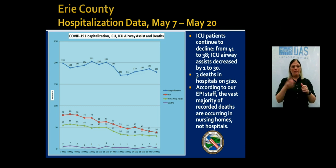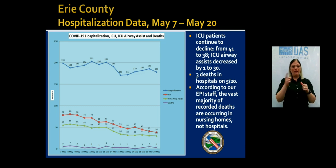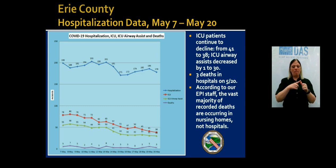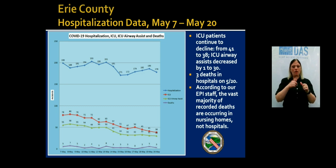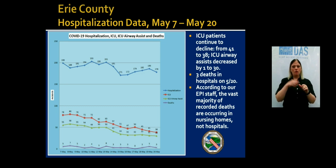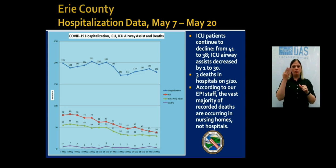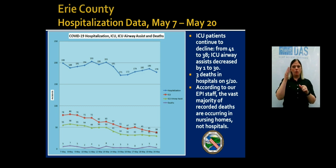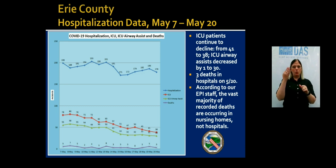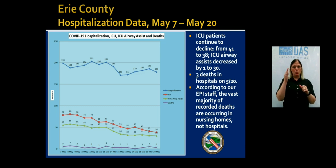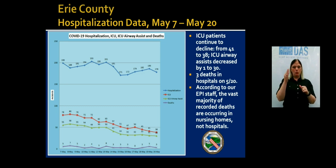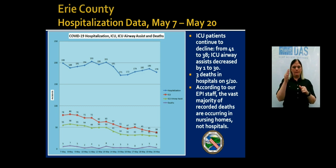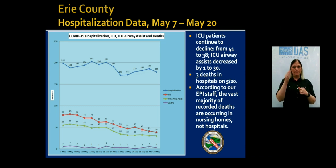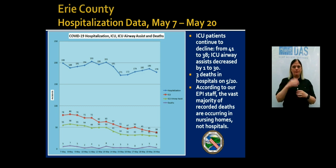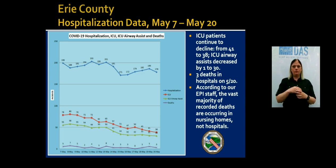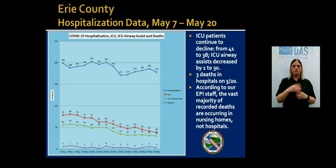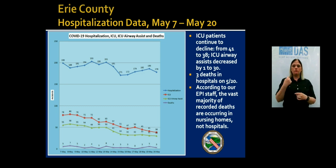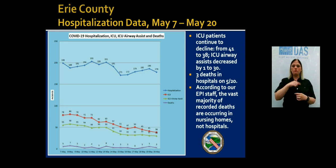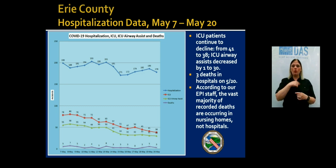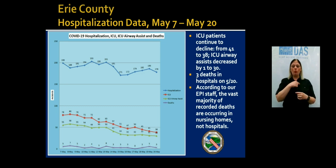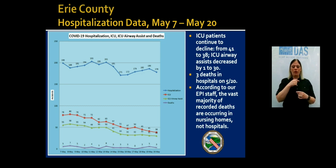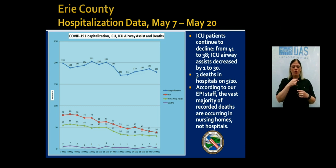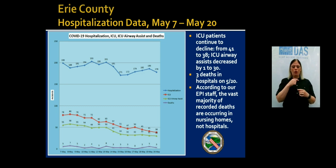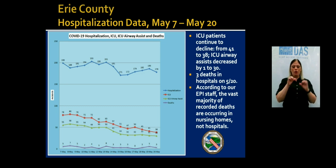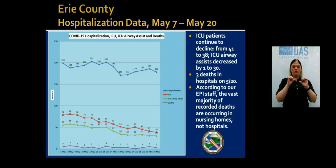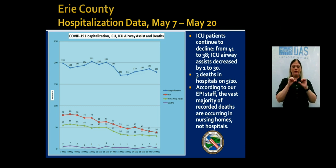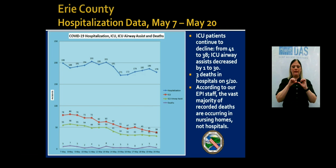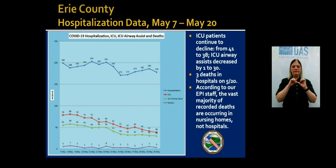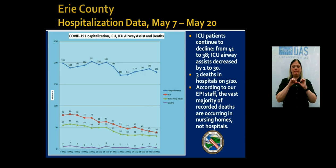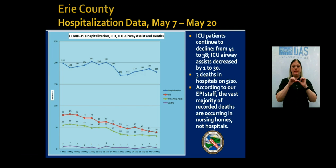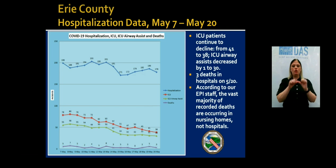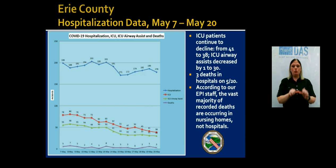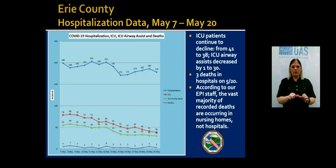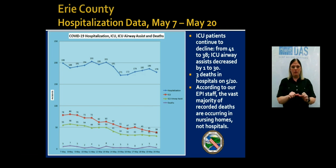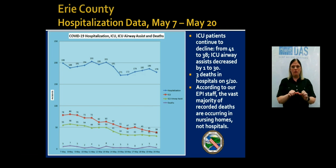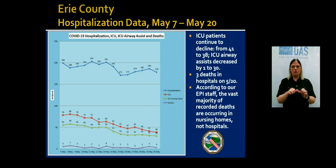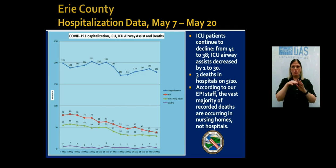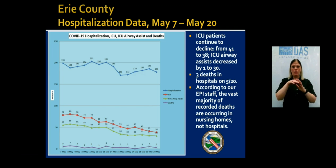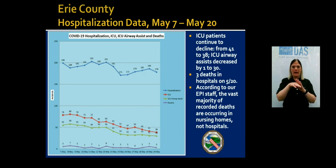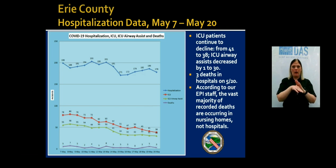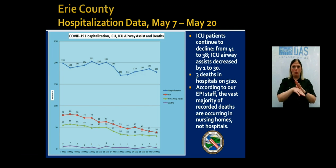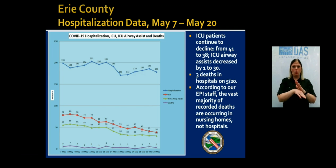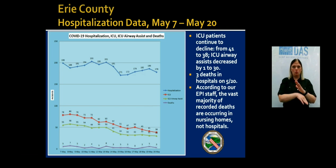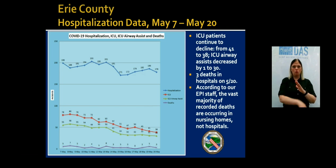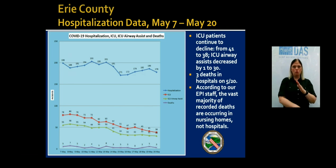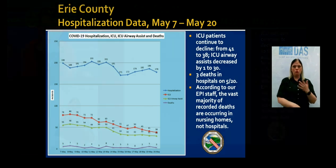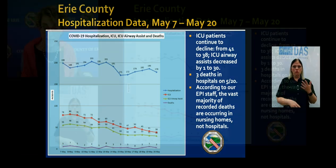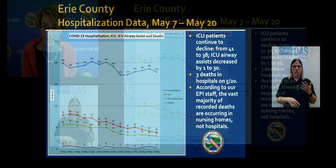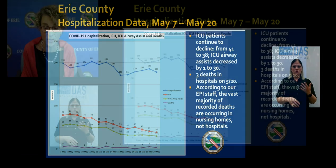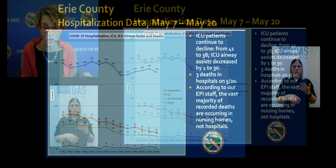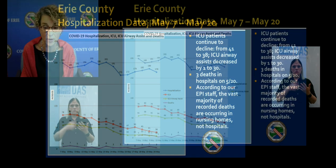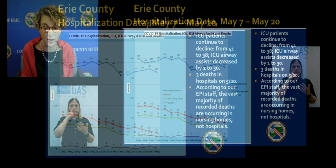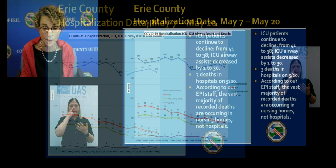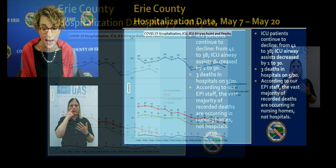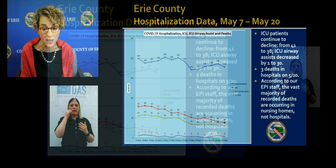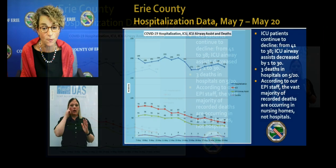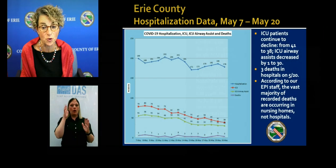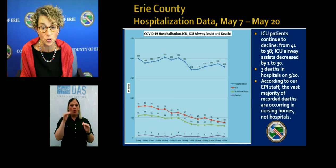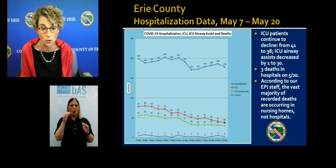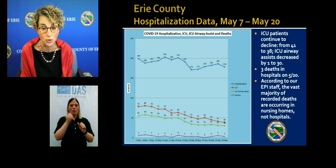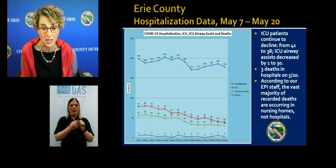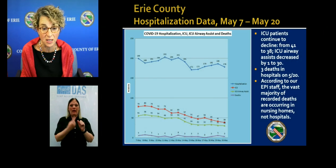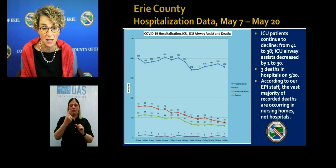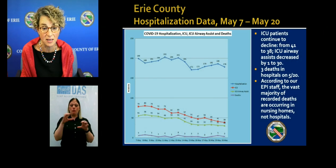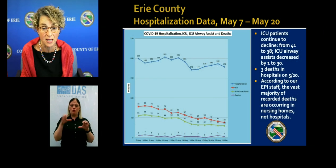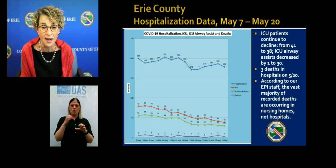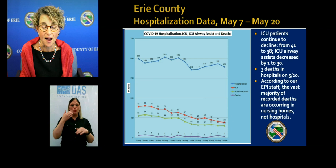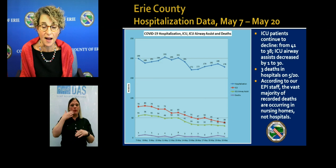so we're continuing our downward trend in total hospital admissions. And that's because I hope that everybody is doing their best for